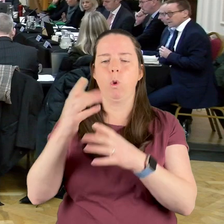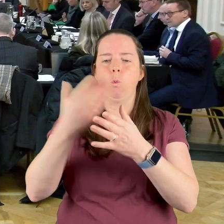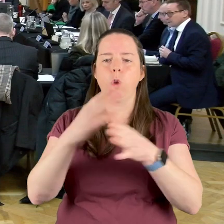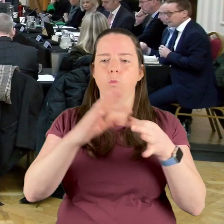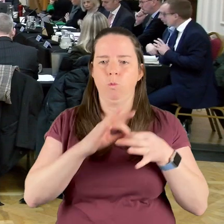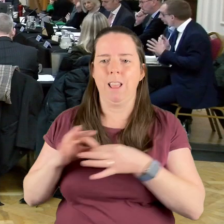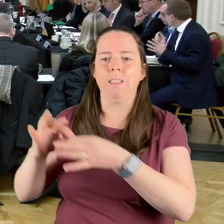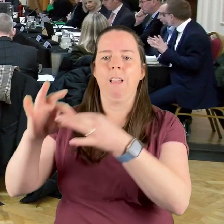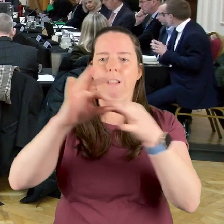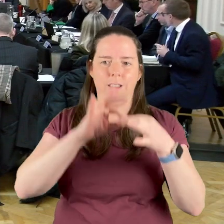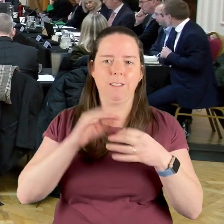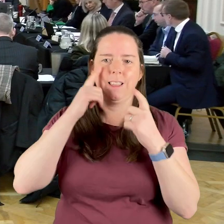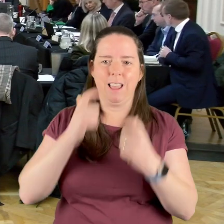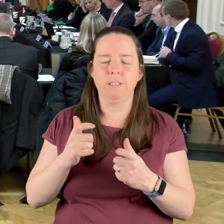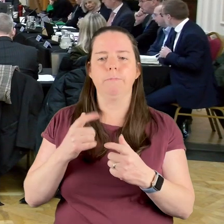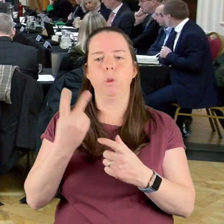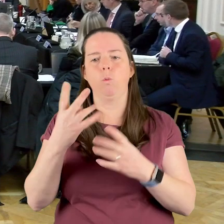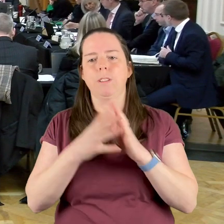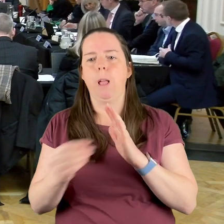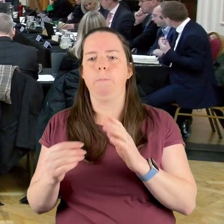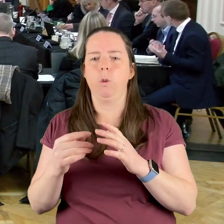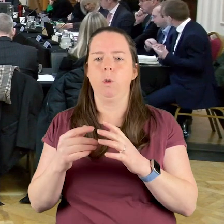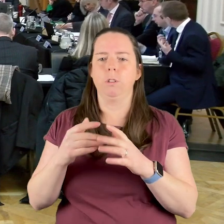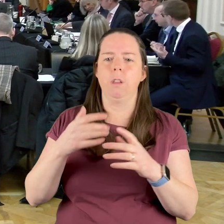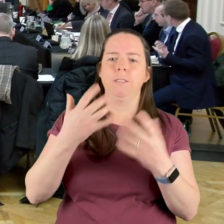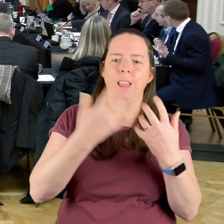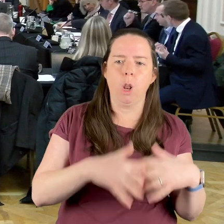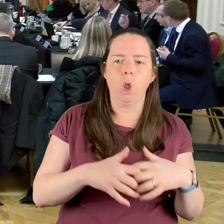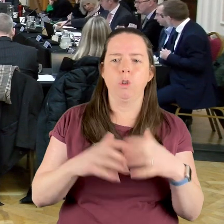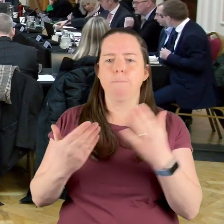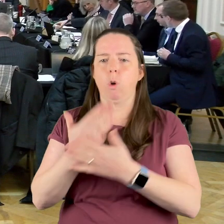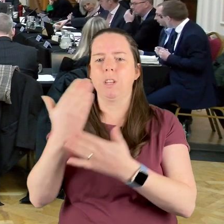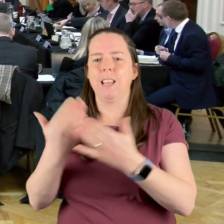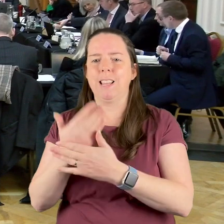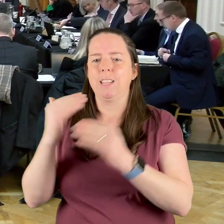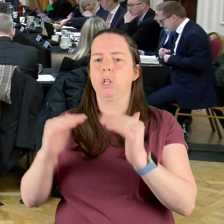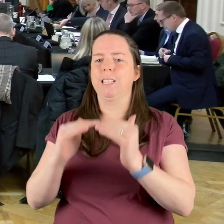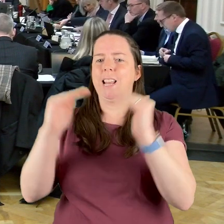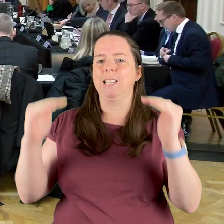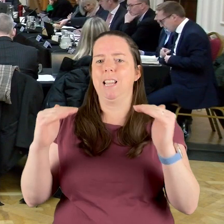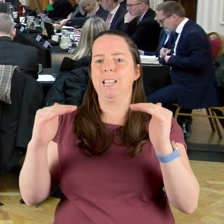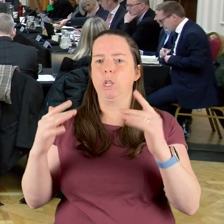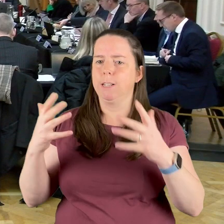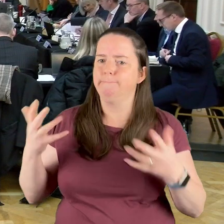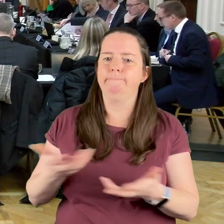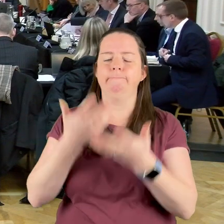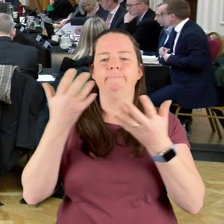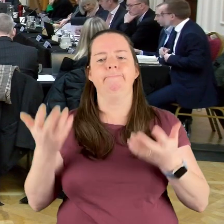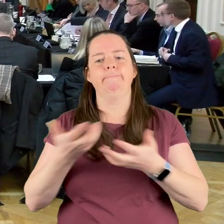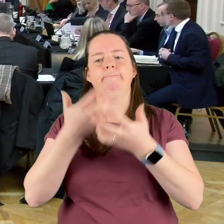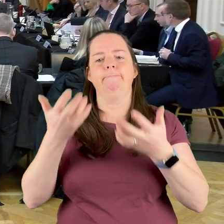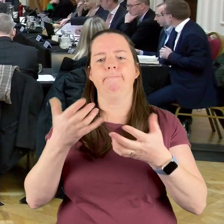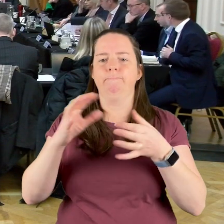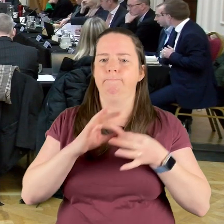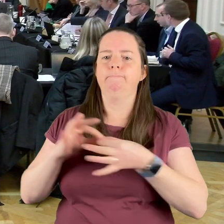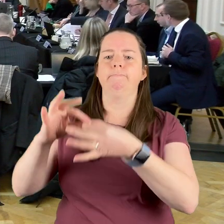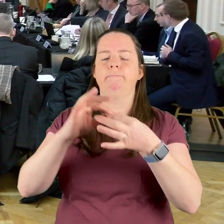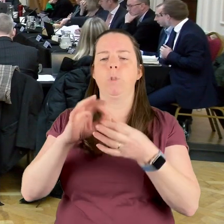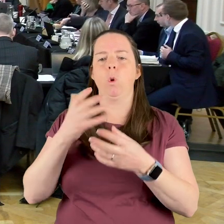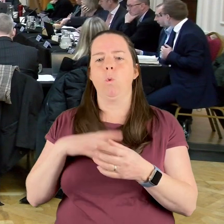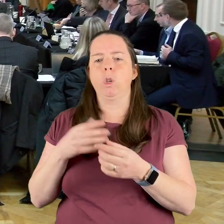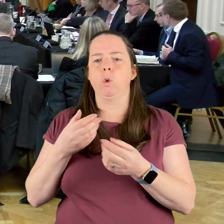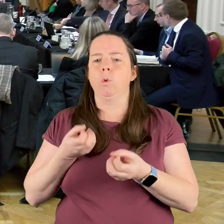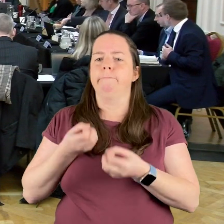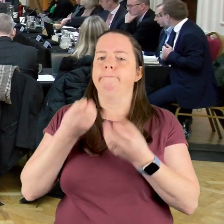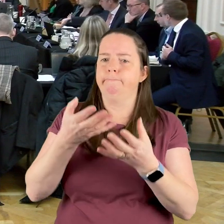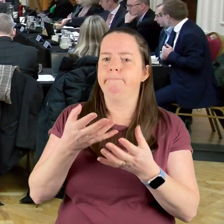as well, and our radiology teams can work together. So those are just two examples where we're driving both technology,